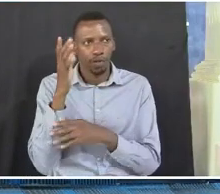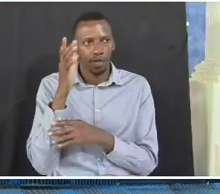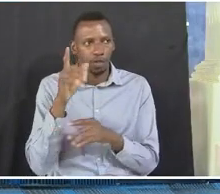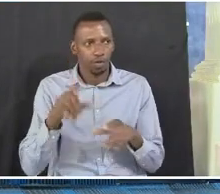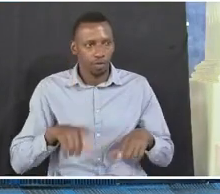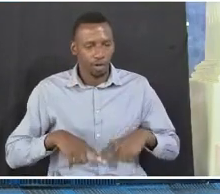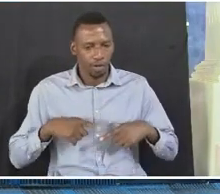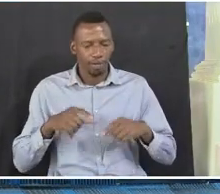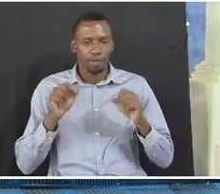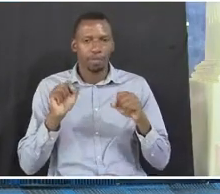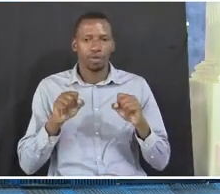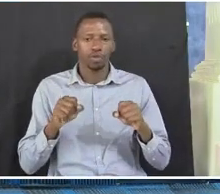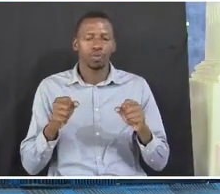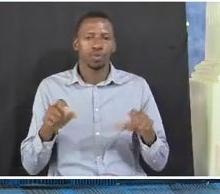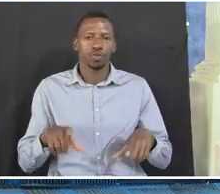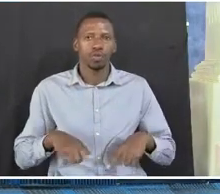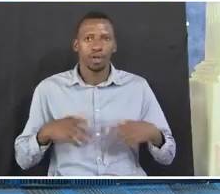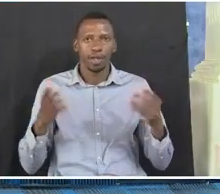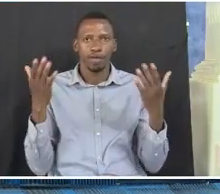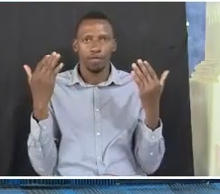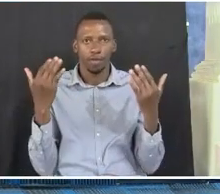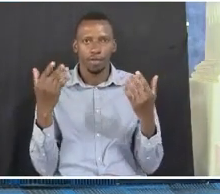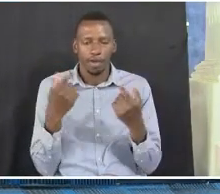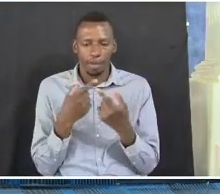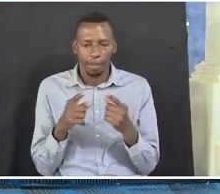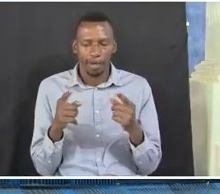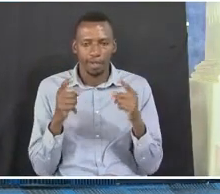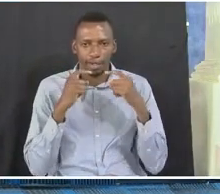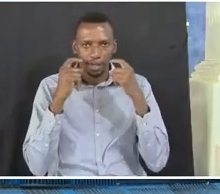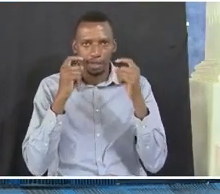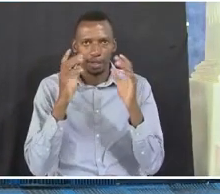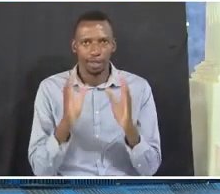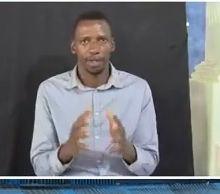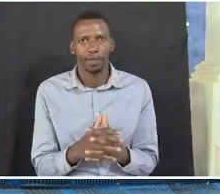He could have lived forever, but a sinner.